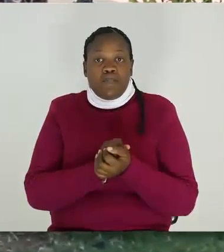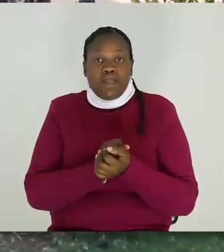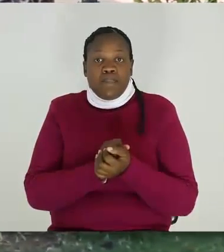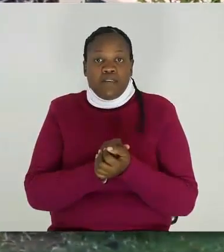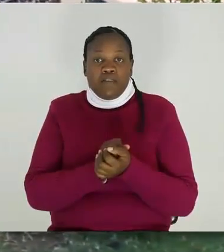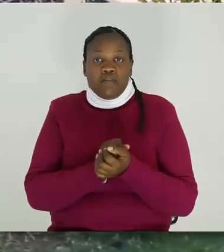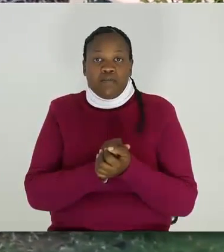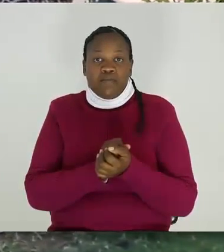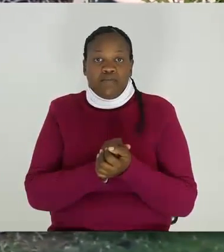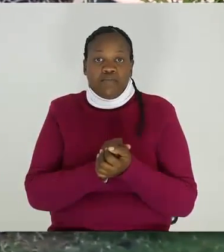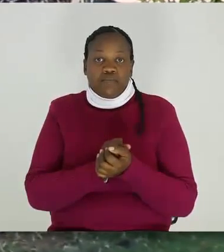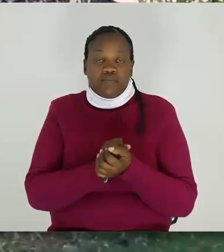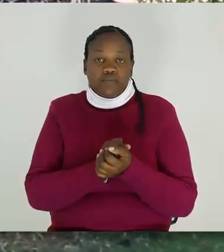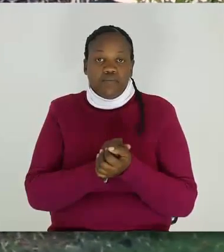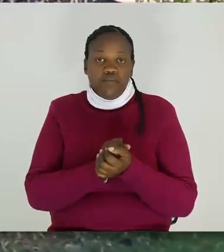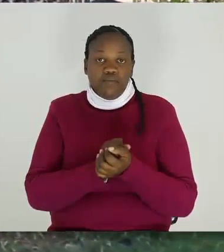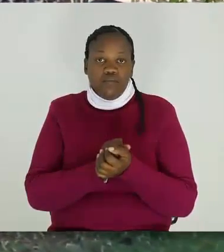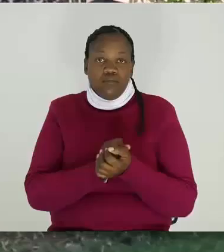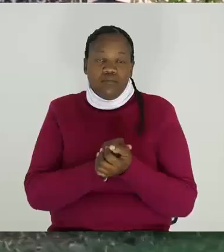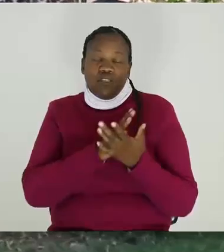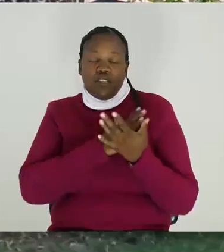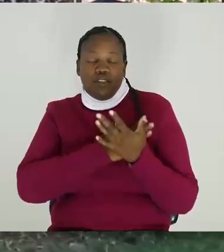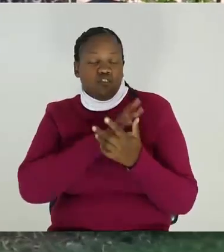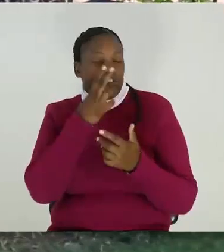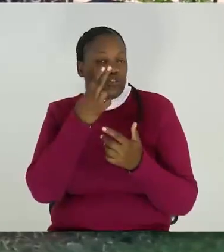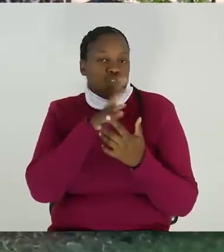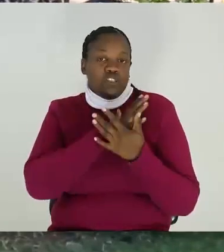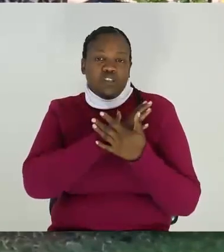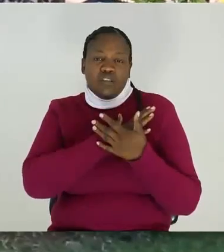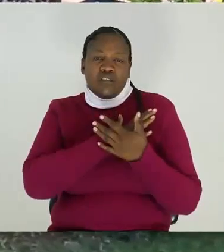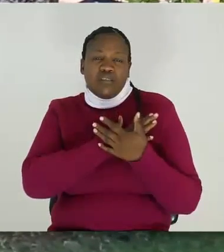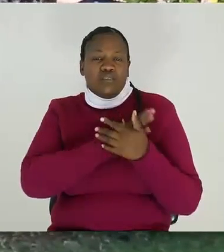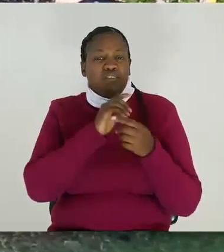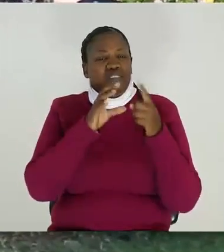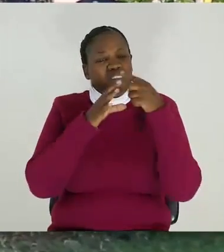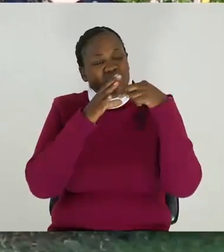Love is not love when its alter finds its alteration.